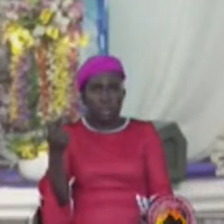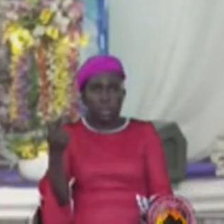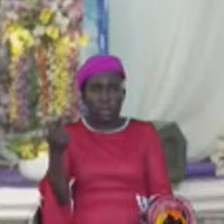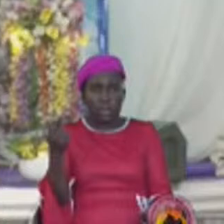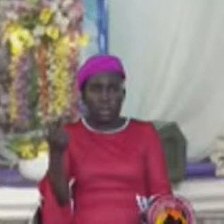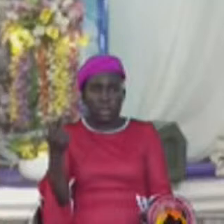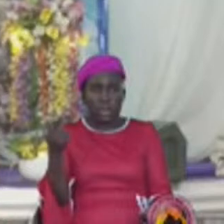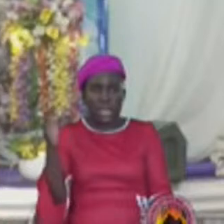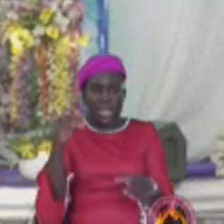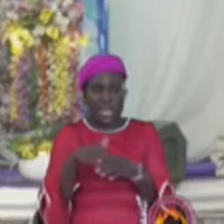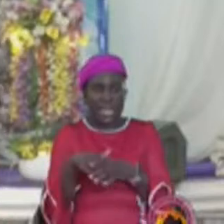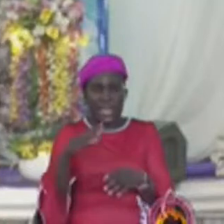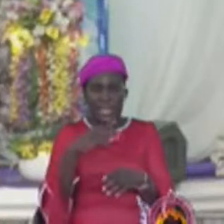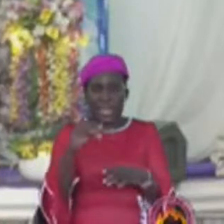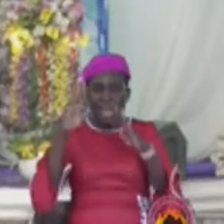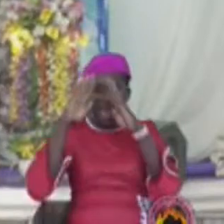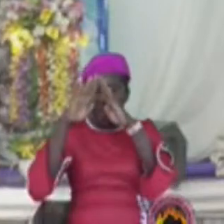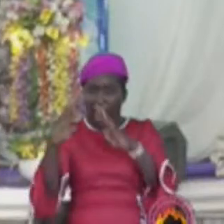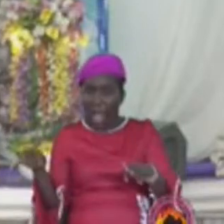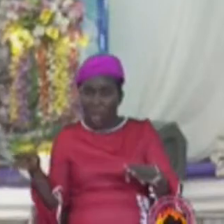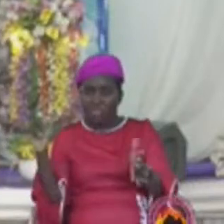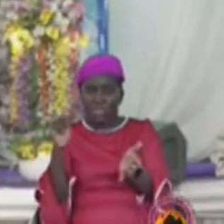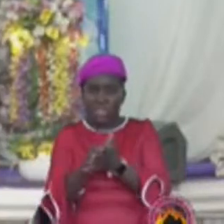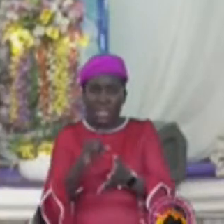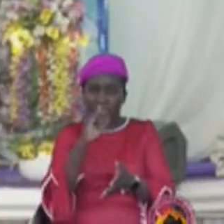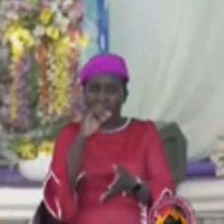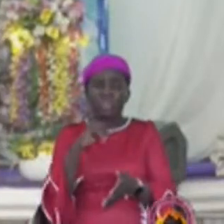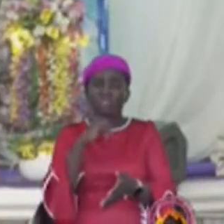in a building that is not on ground floor,